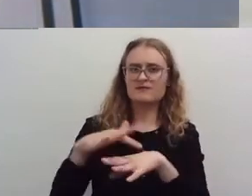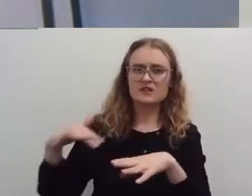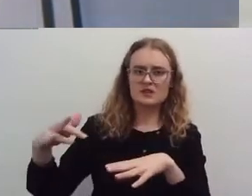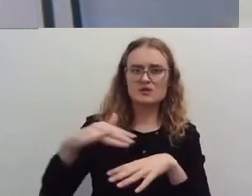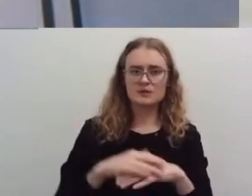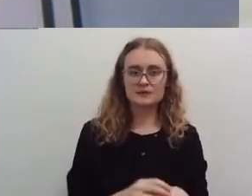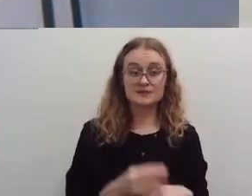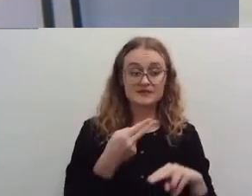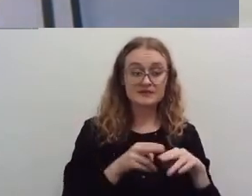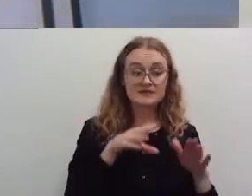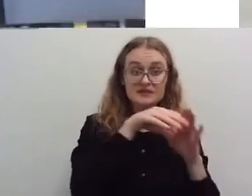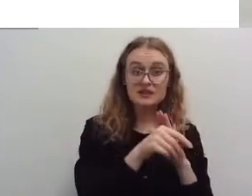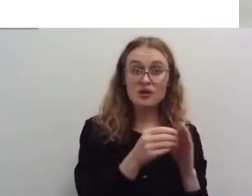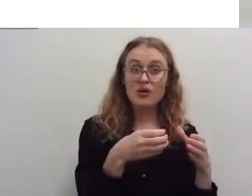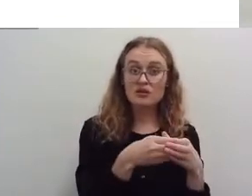30.